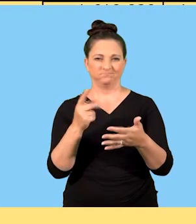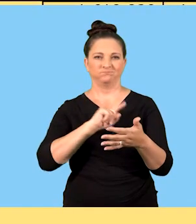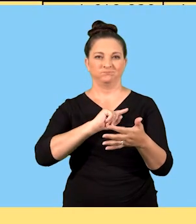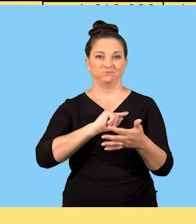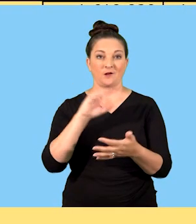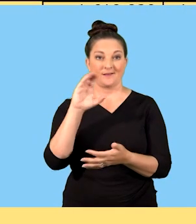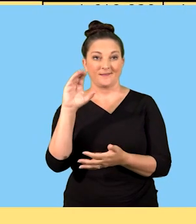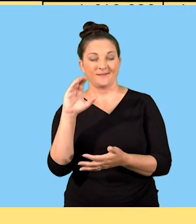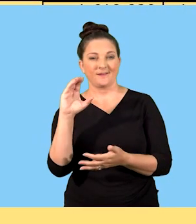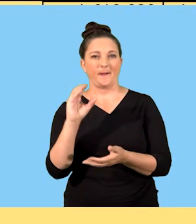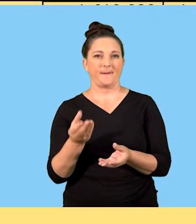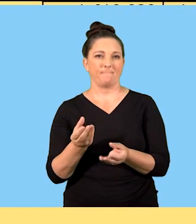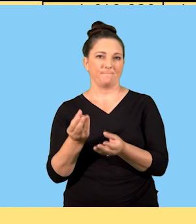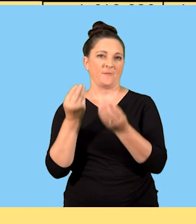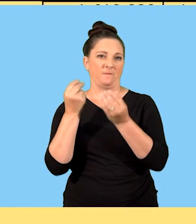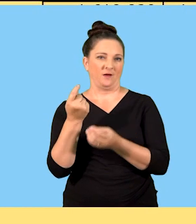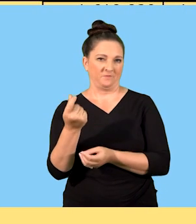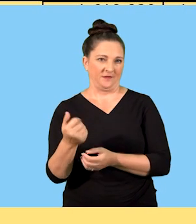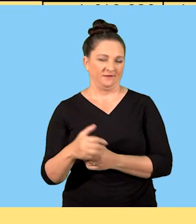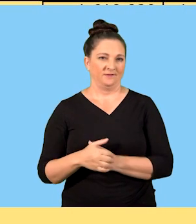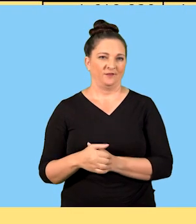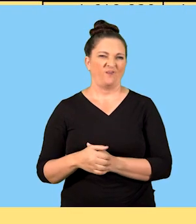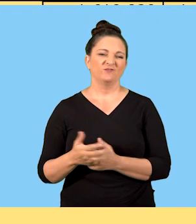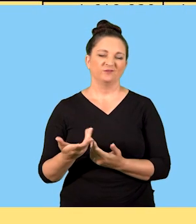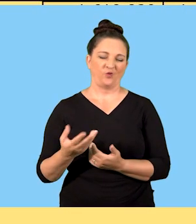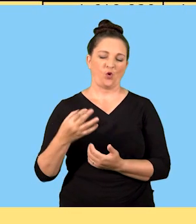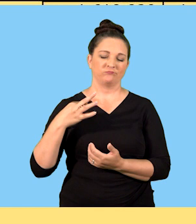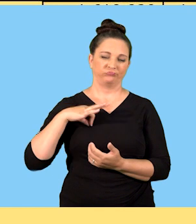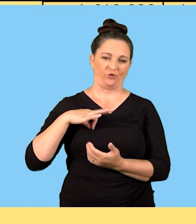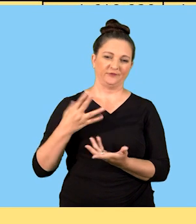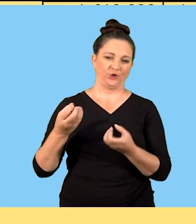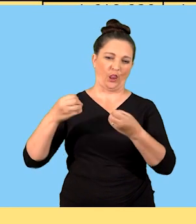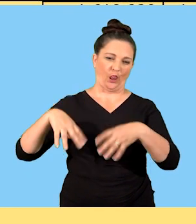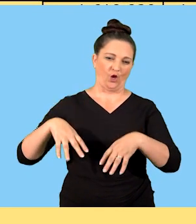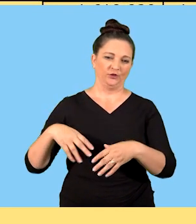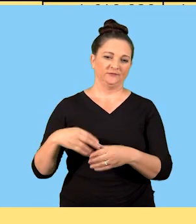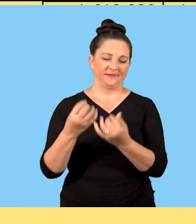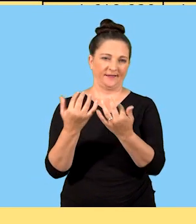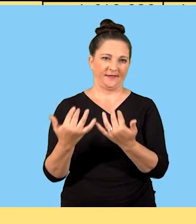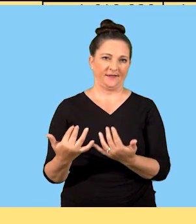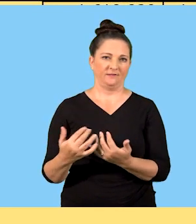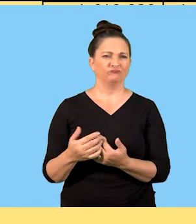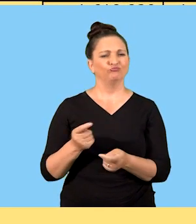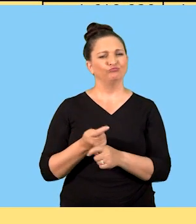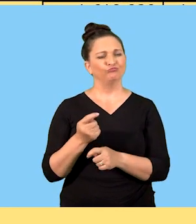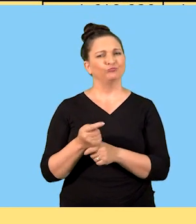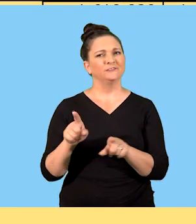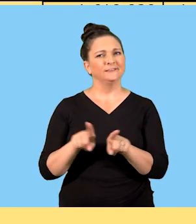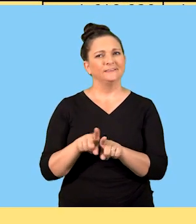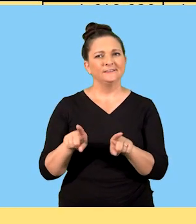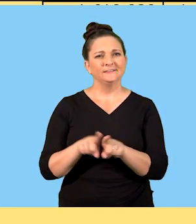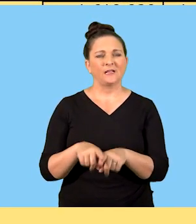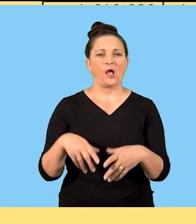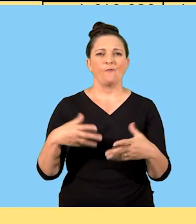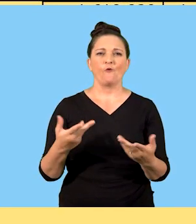balance. So it will now come to your credit side of the profit and loss account. Then you say discount received. So you treat it the